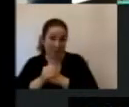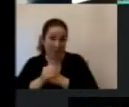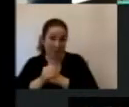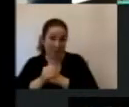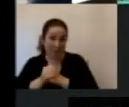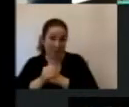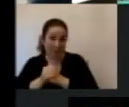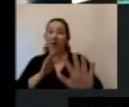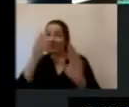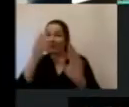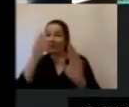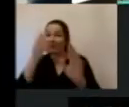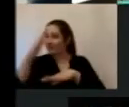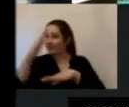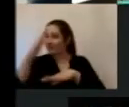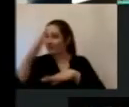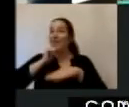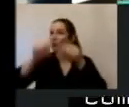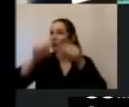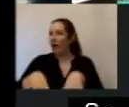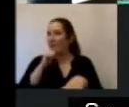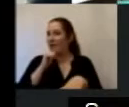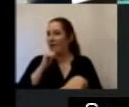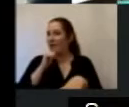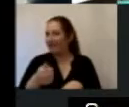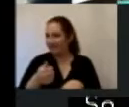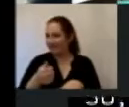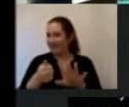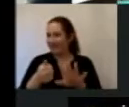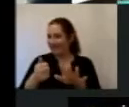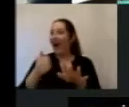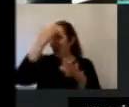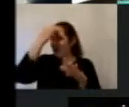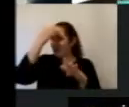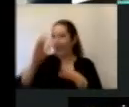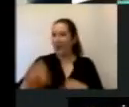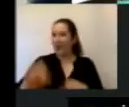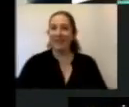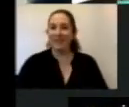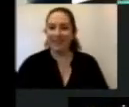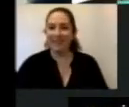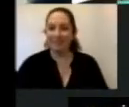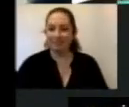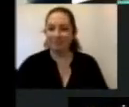And just so we can clarify the process, Commissioner, basically